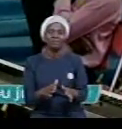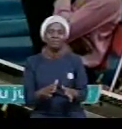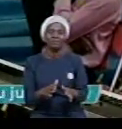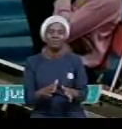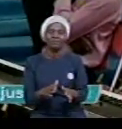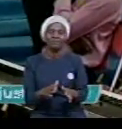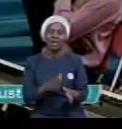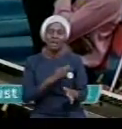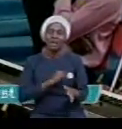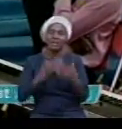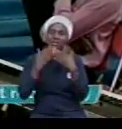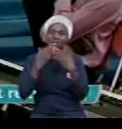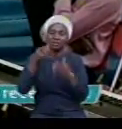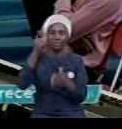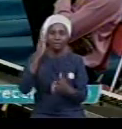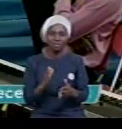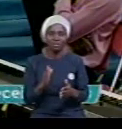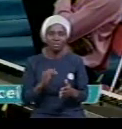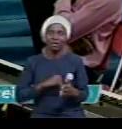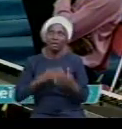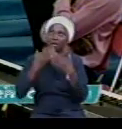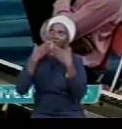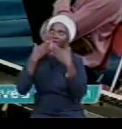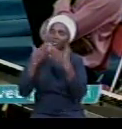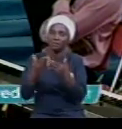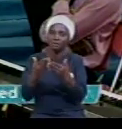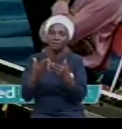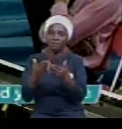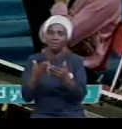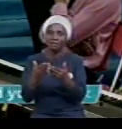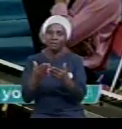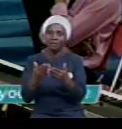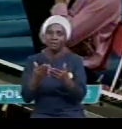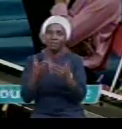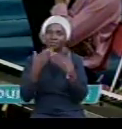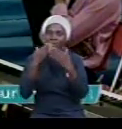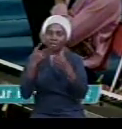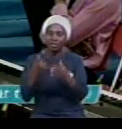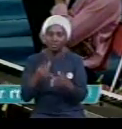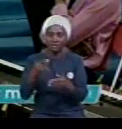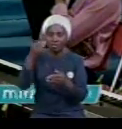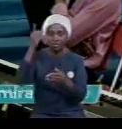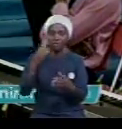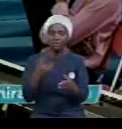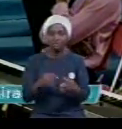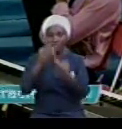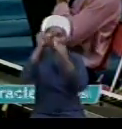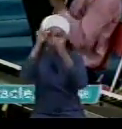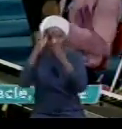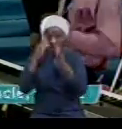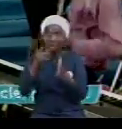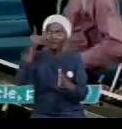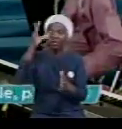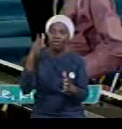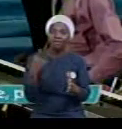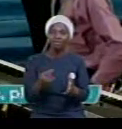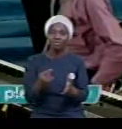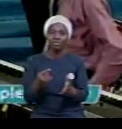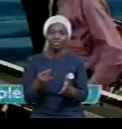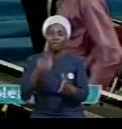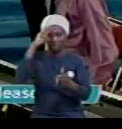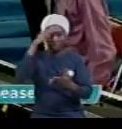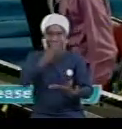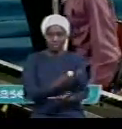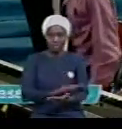mo dupe lowo baba mo dupe lowo omo mo dupe lowo emi mimo nigba ti mo nbo mo